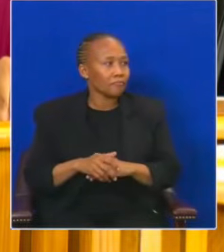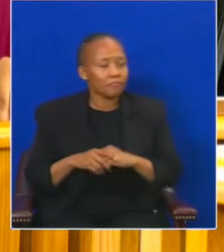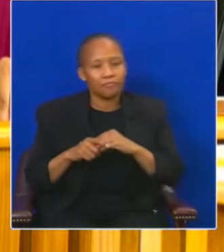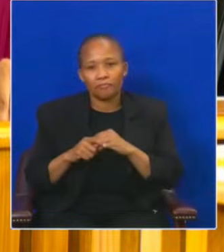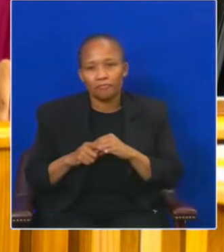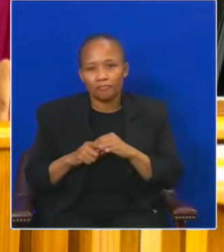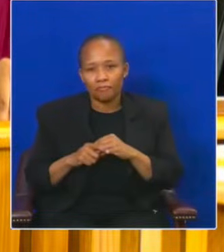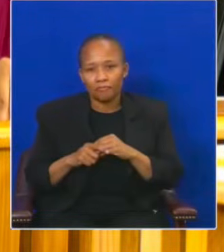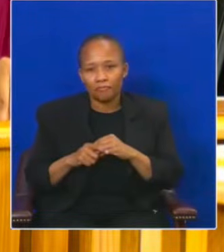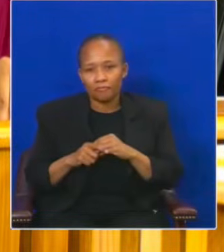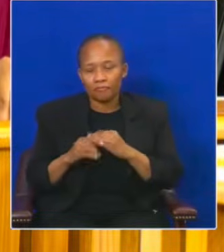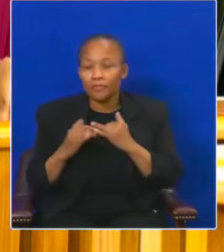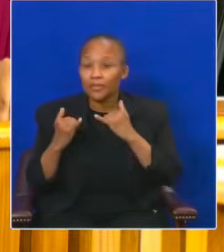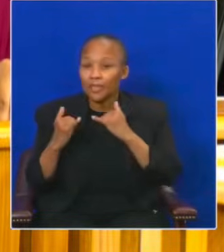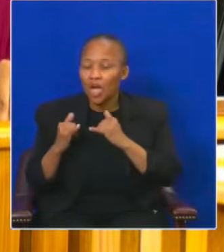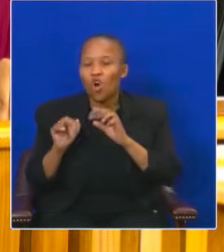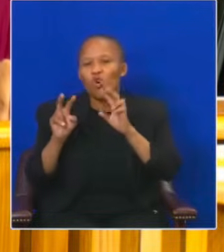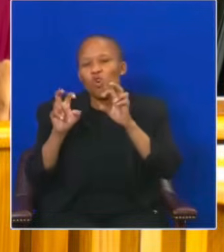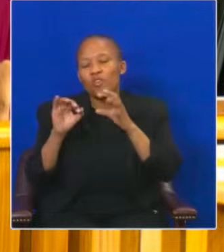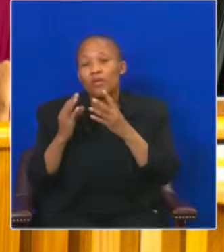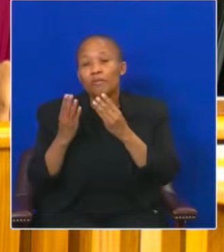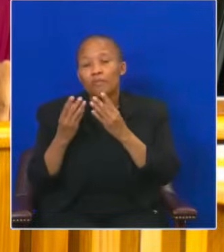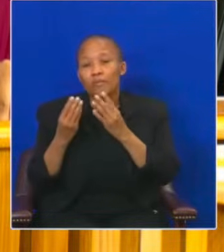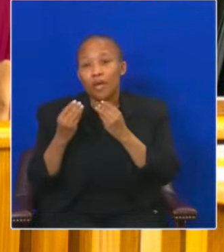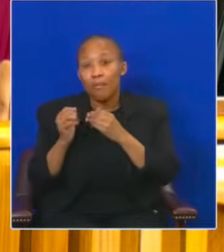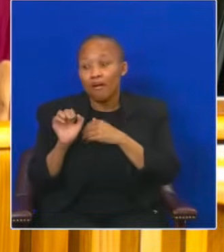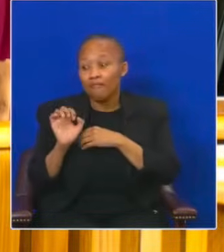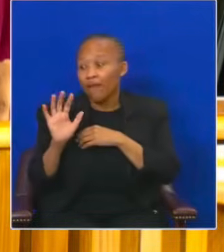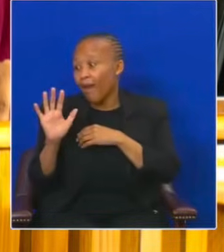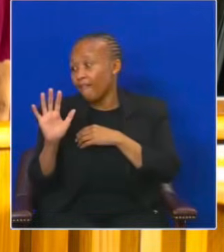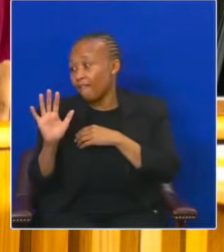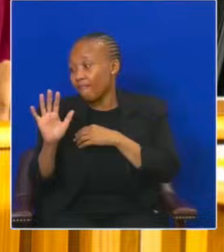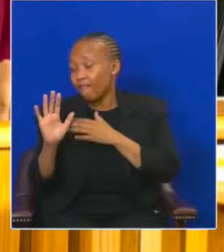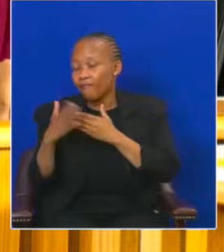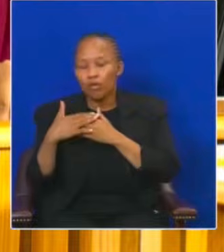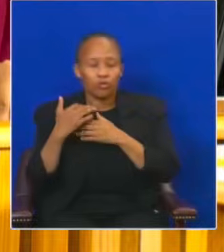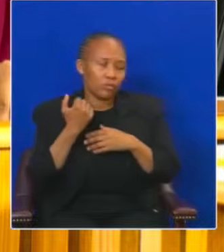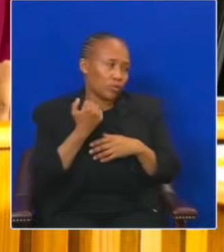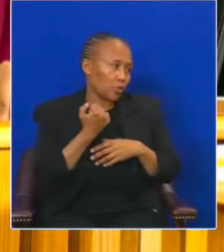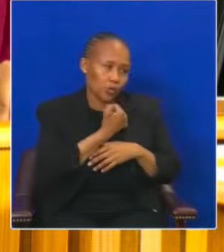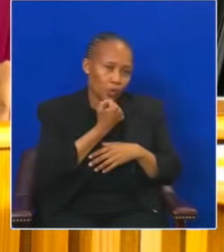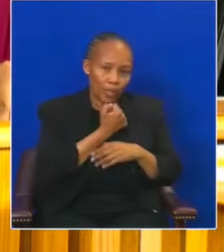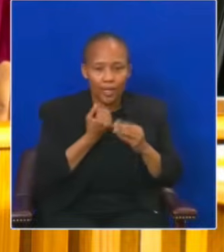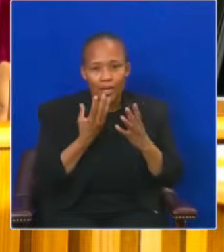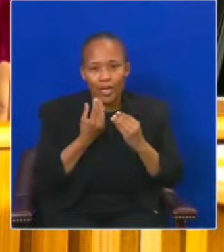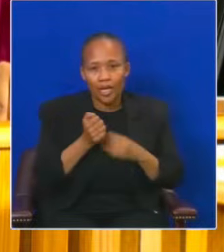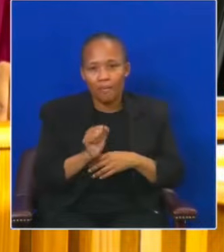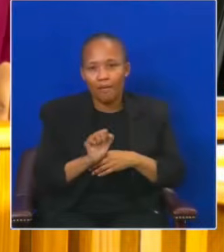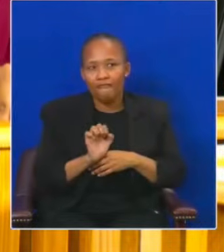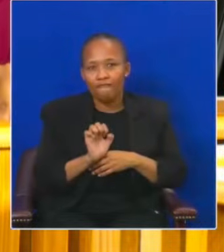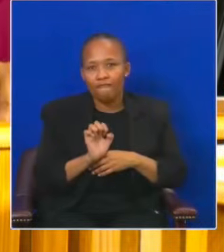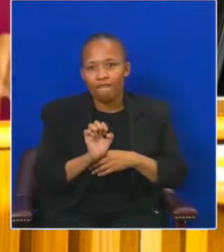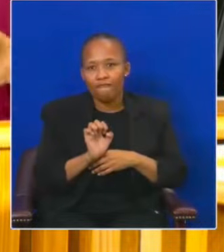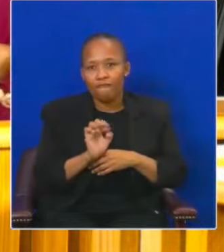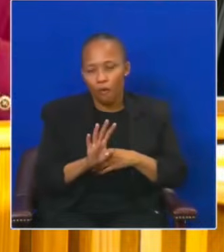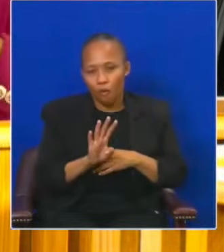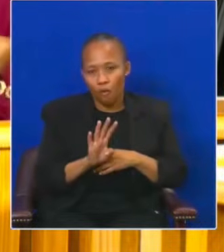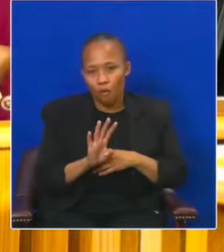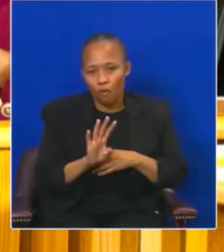close. Number 4. My apologies, theme 4 to a close, which is the compliance operation. Yes,